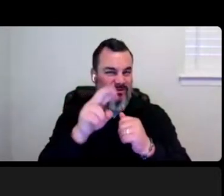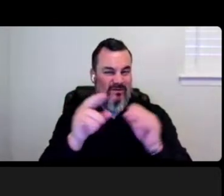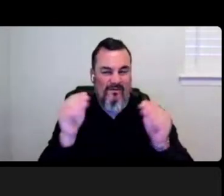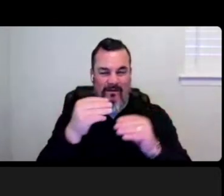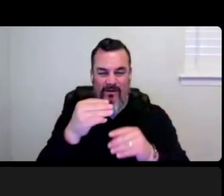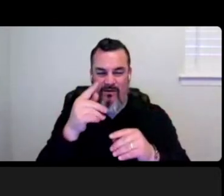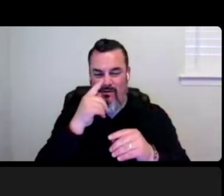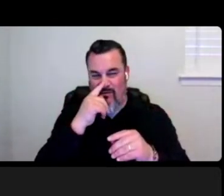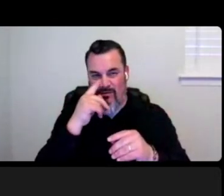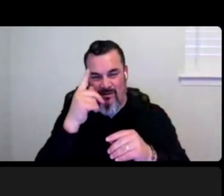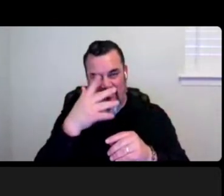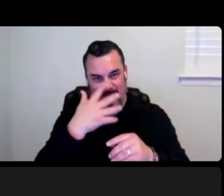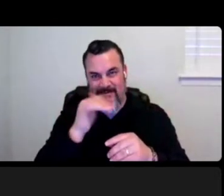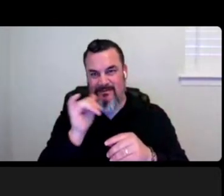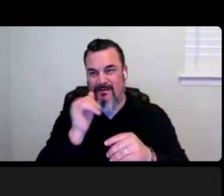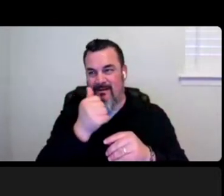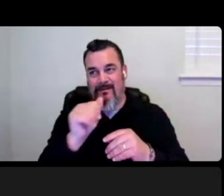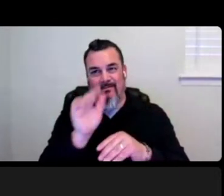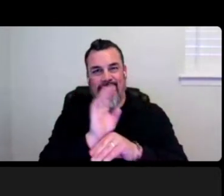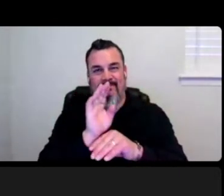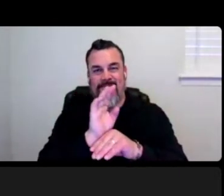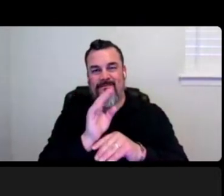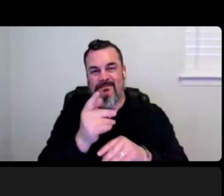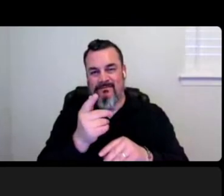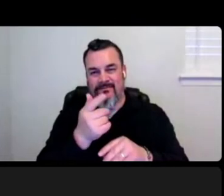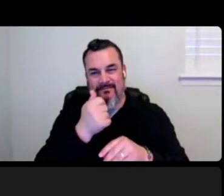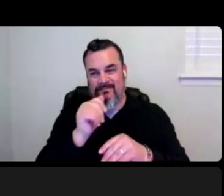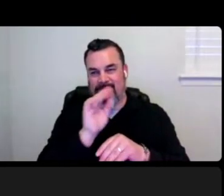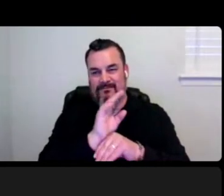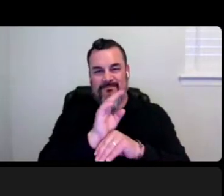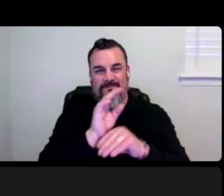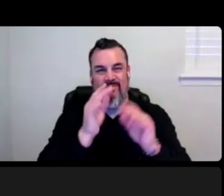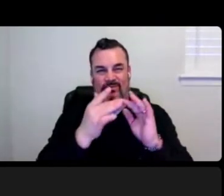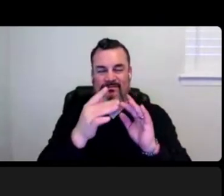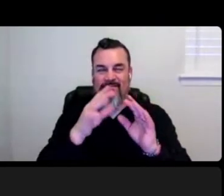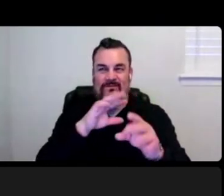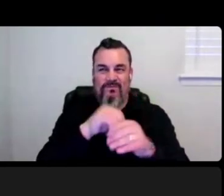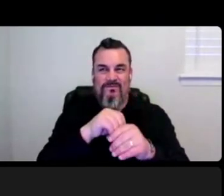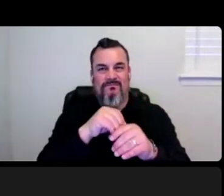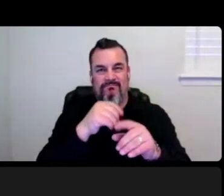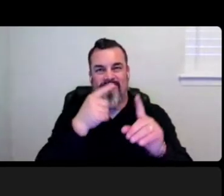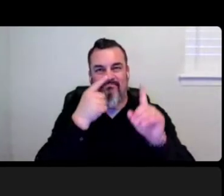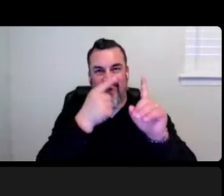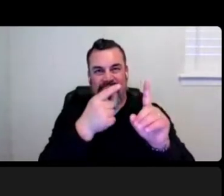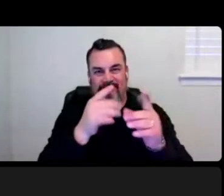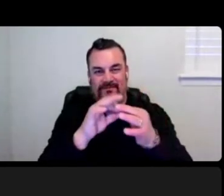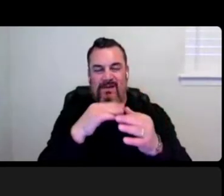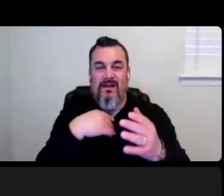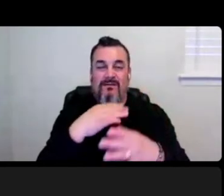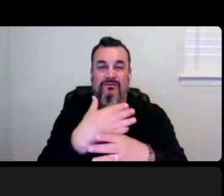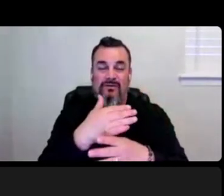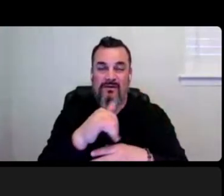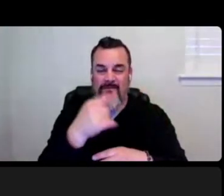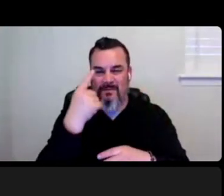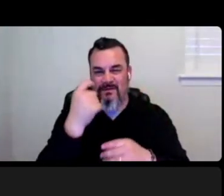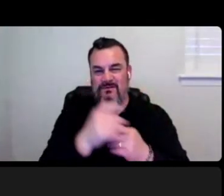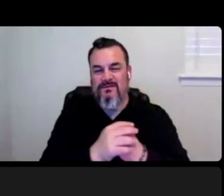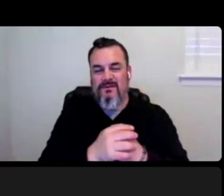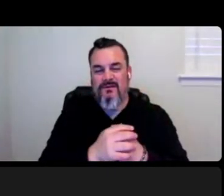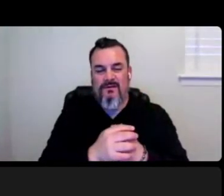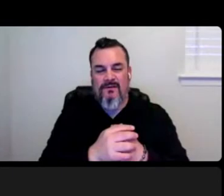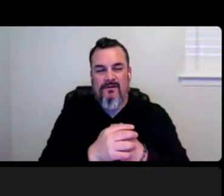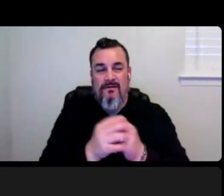exactly like any business's workshop, any business's website, including a mission statement. And I share that because